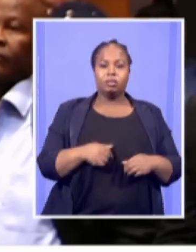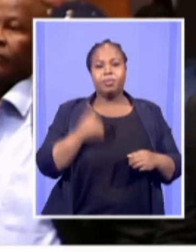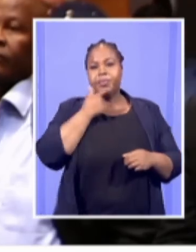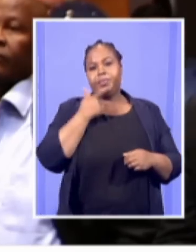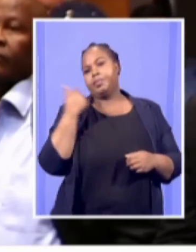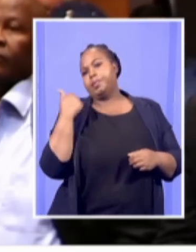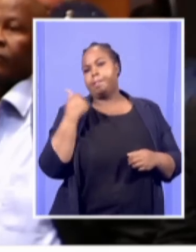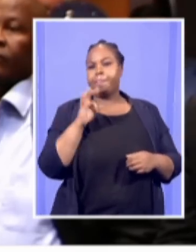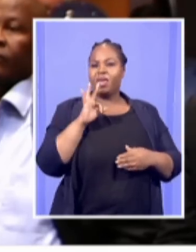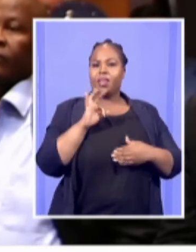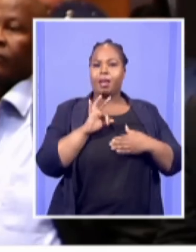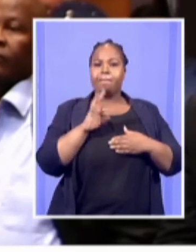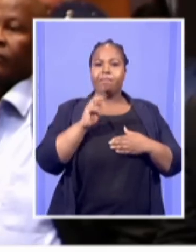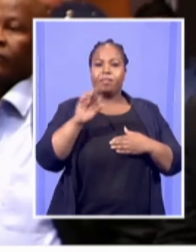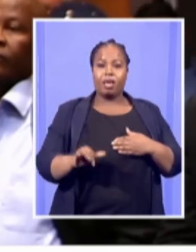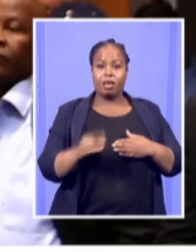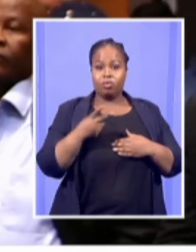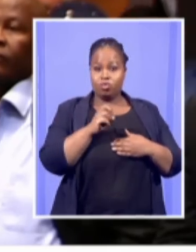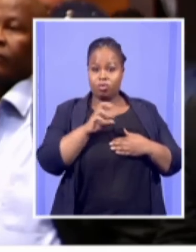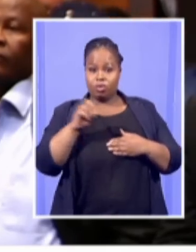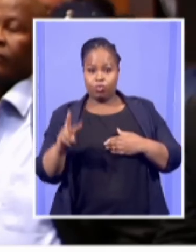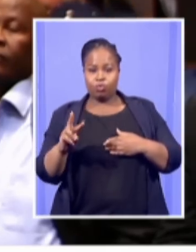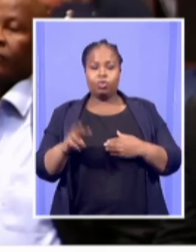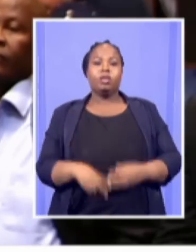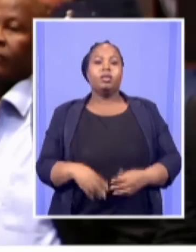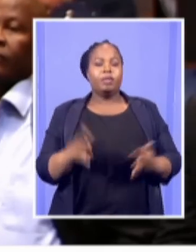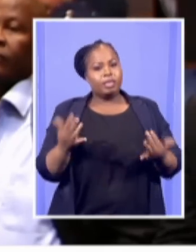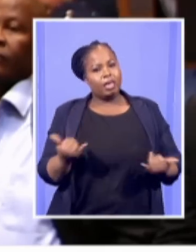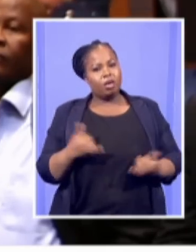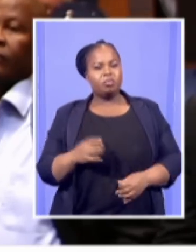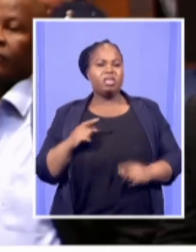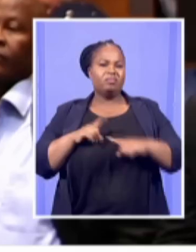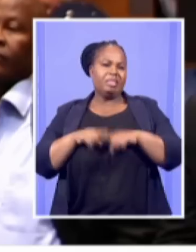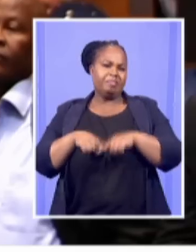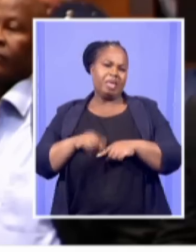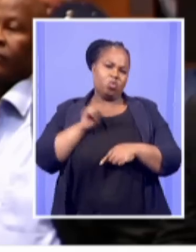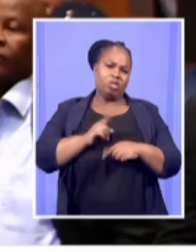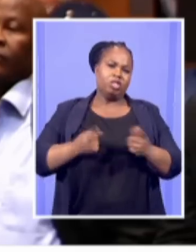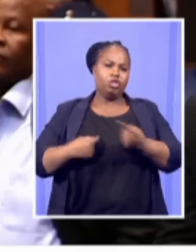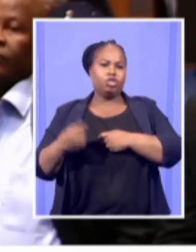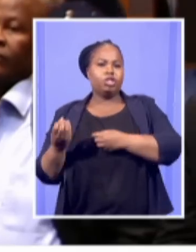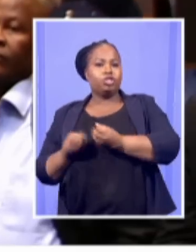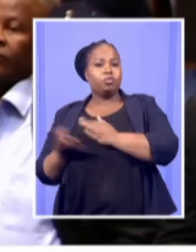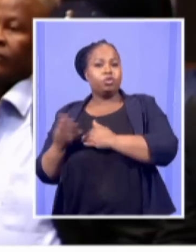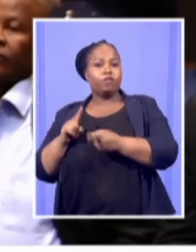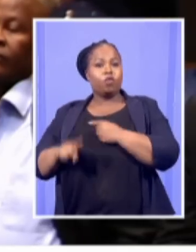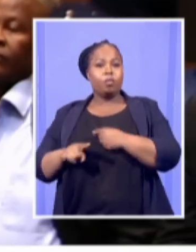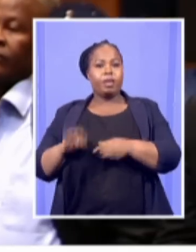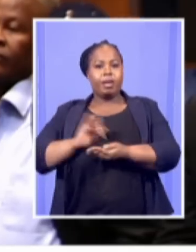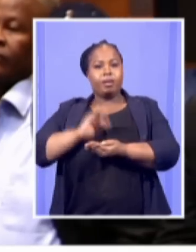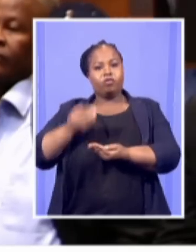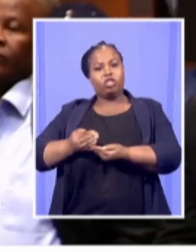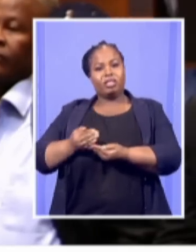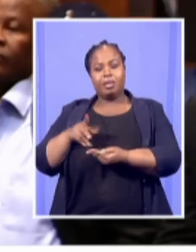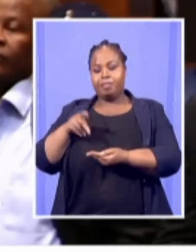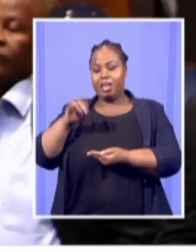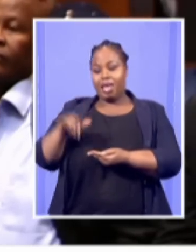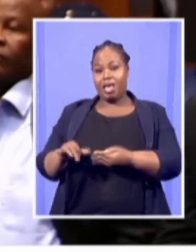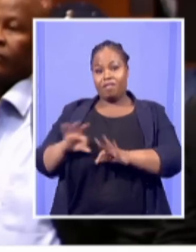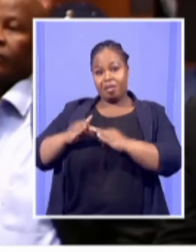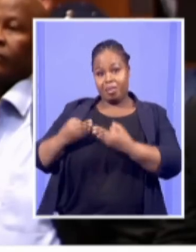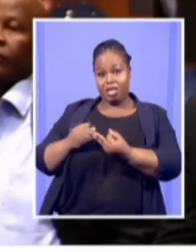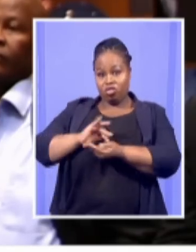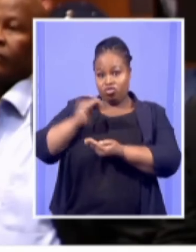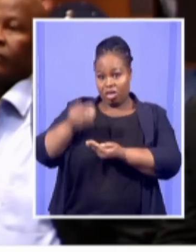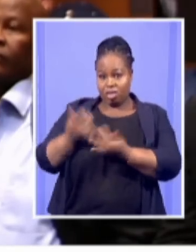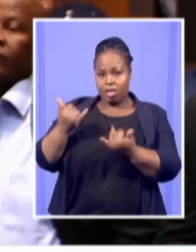until 3 May 2022, I have relied solely and entirely on distributions from the Pillay Family Trust. The Pillay Family Trust is currently